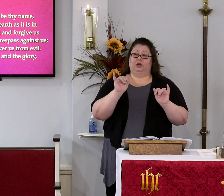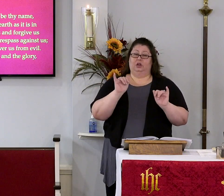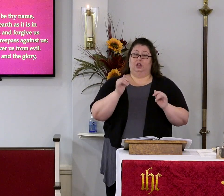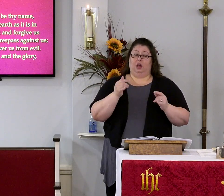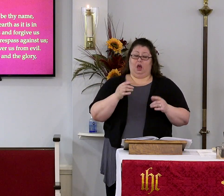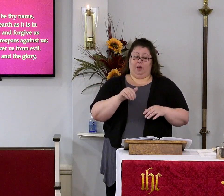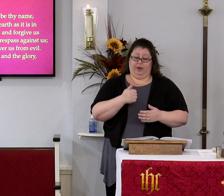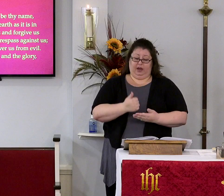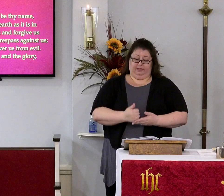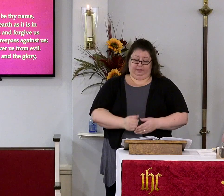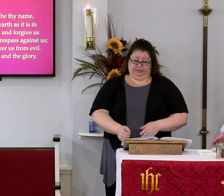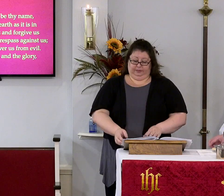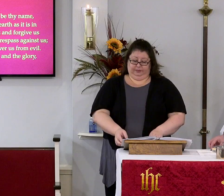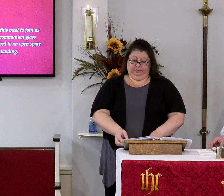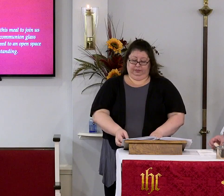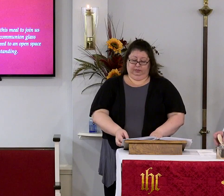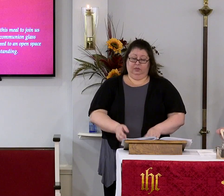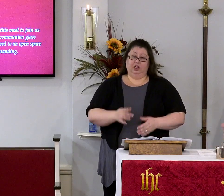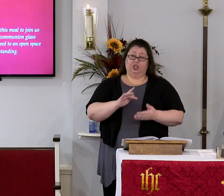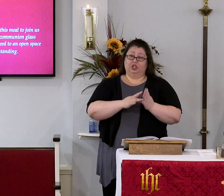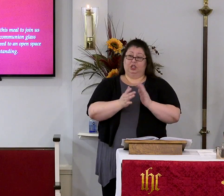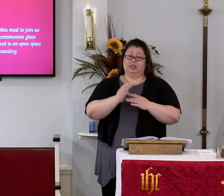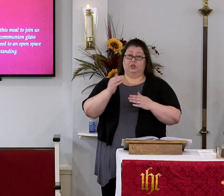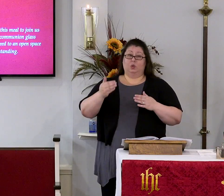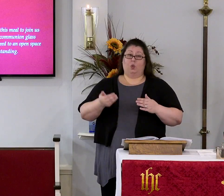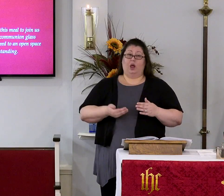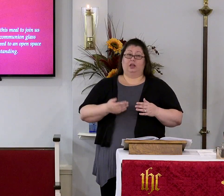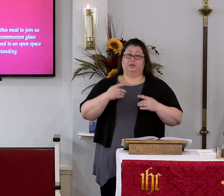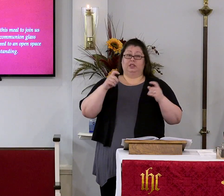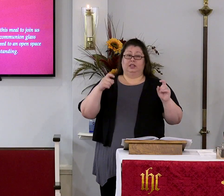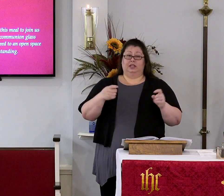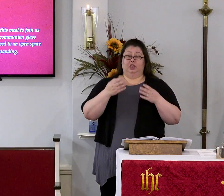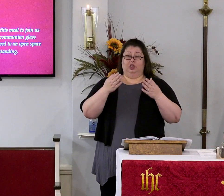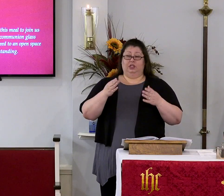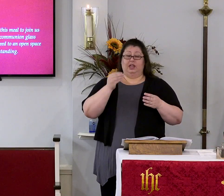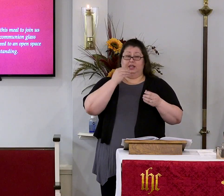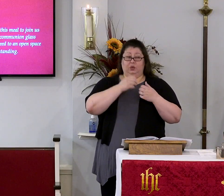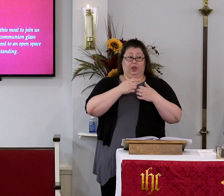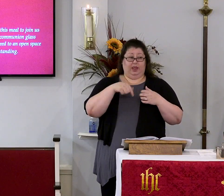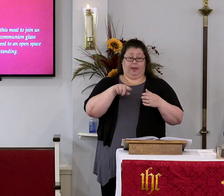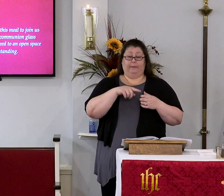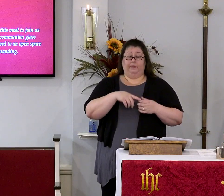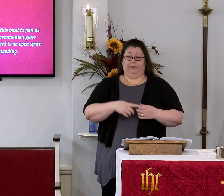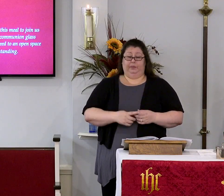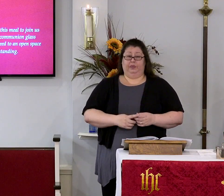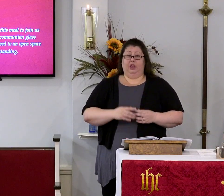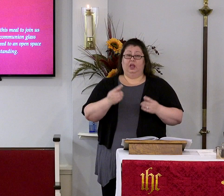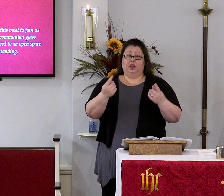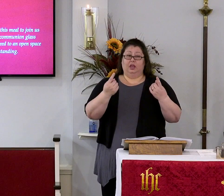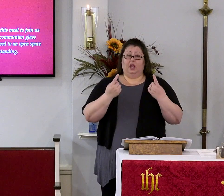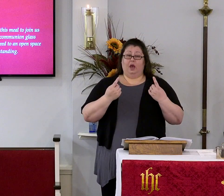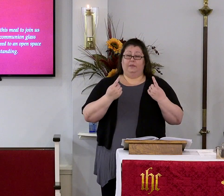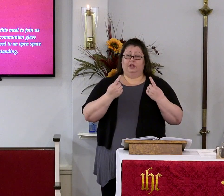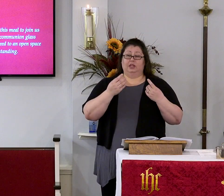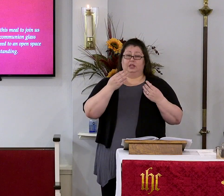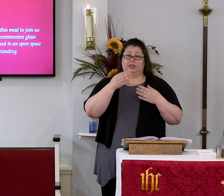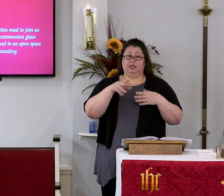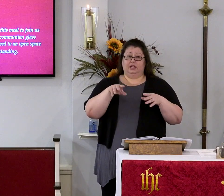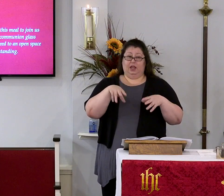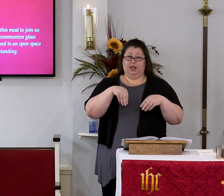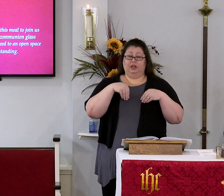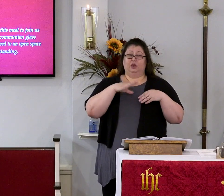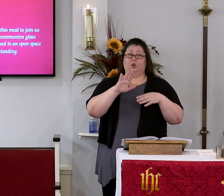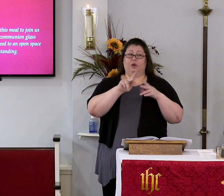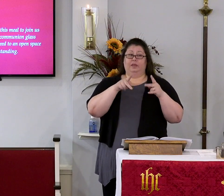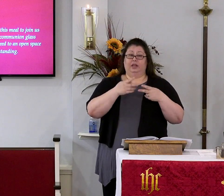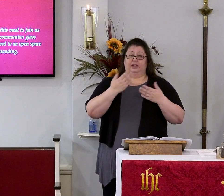ever. Amen. Jesus welcomes sinners and eats with them. Come, take your place